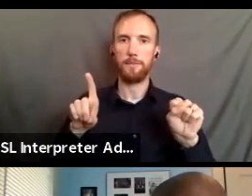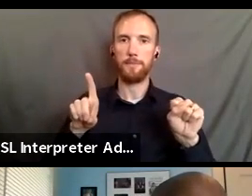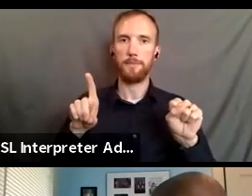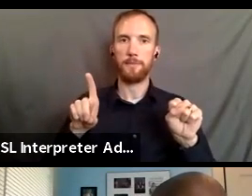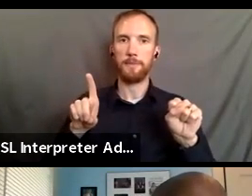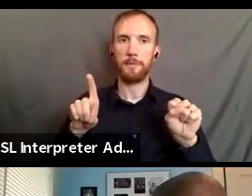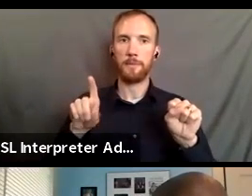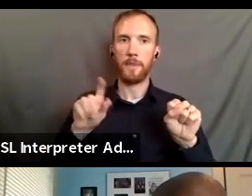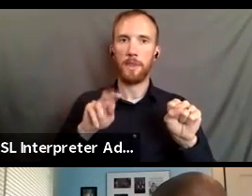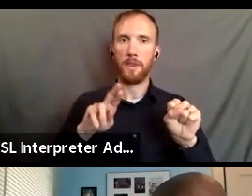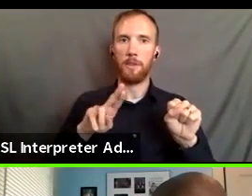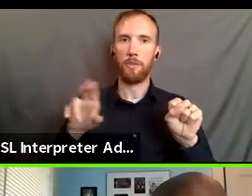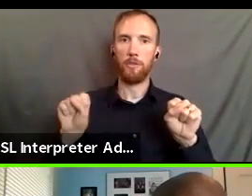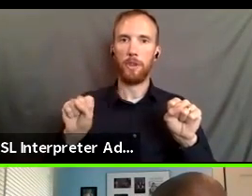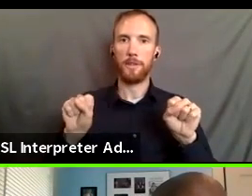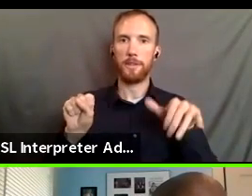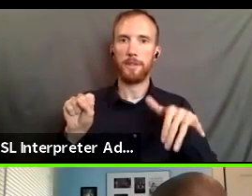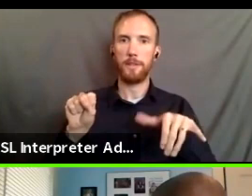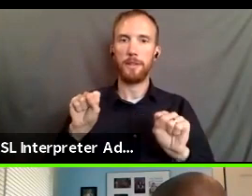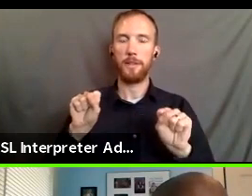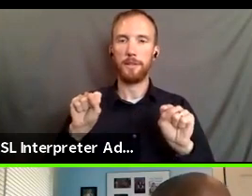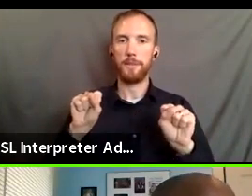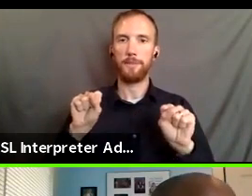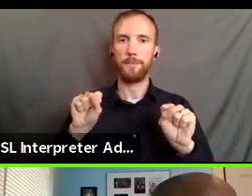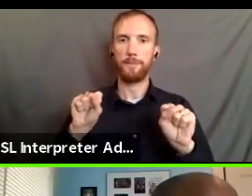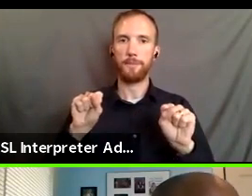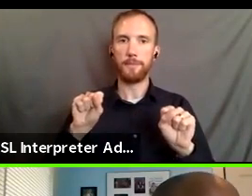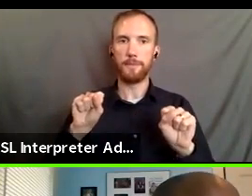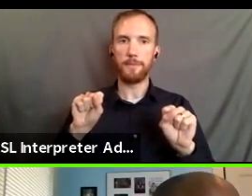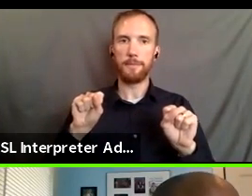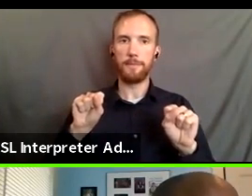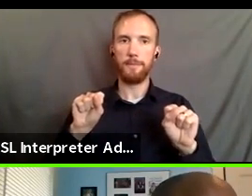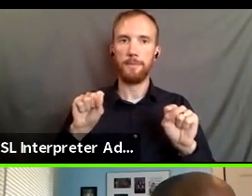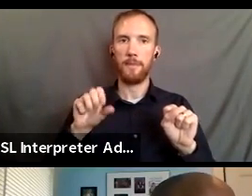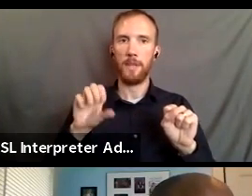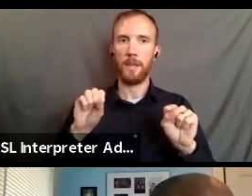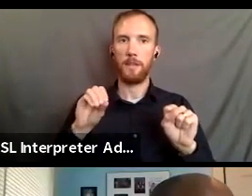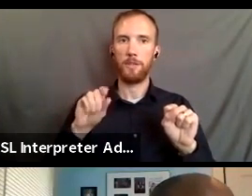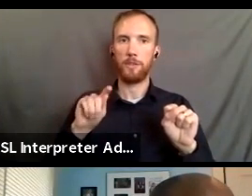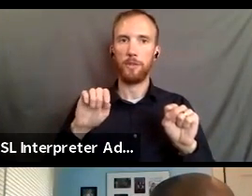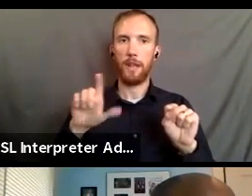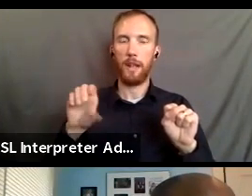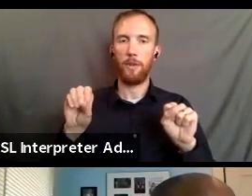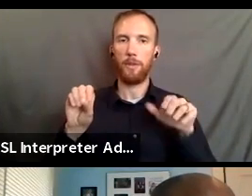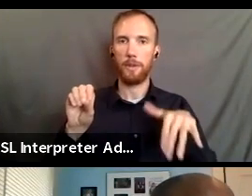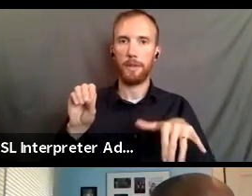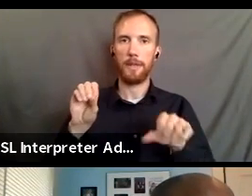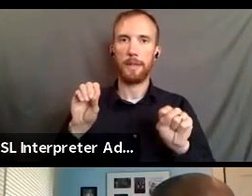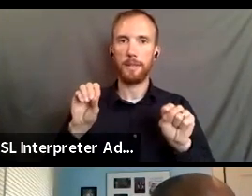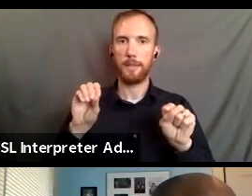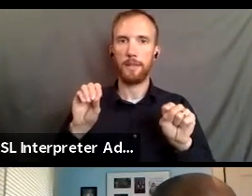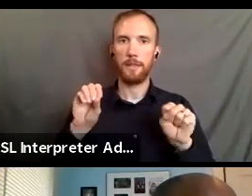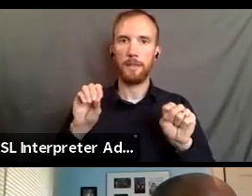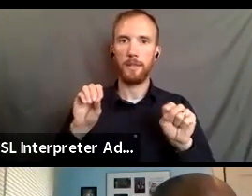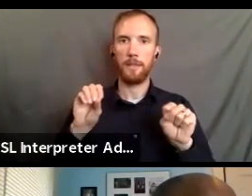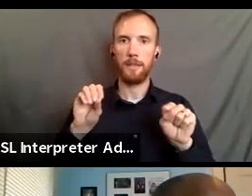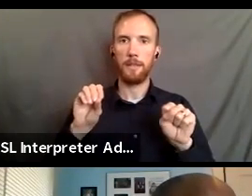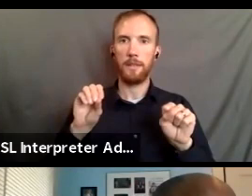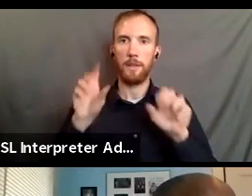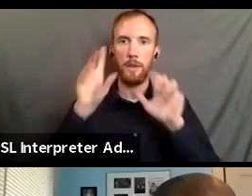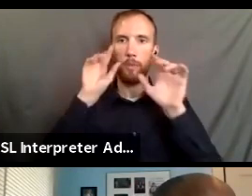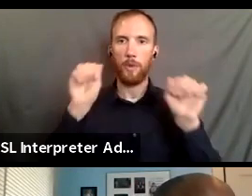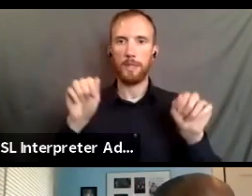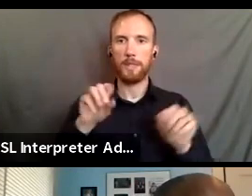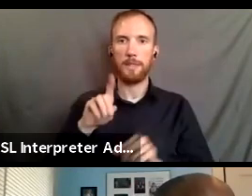member trust yes member sotelo yes and president del valle